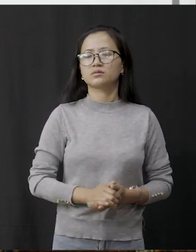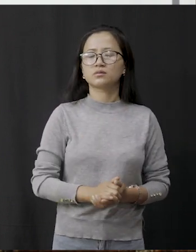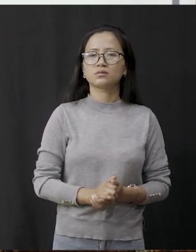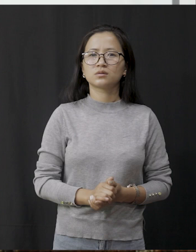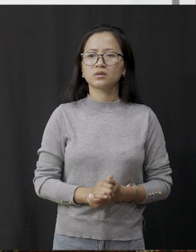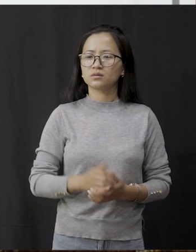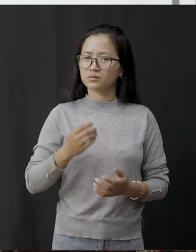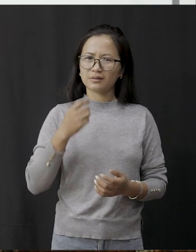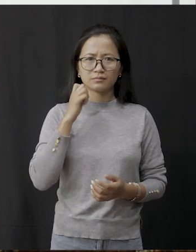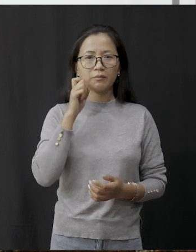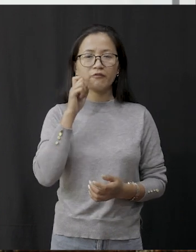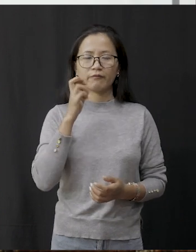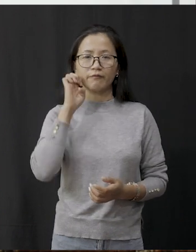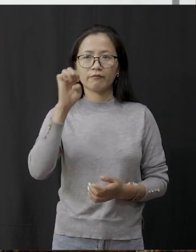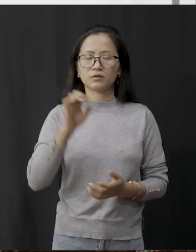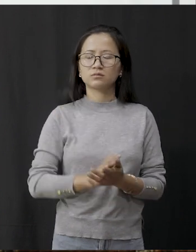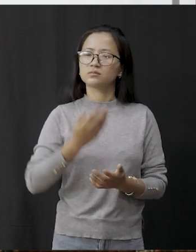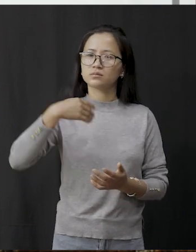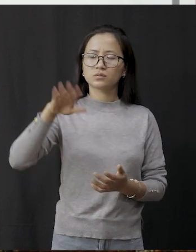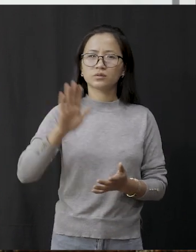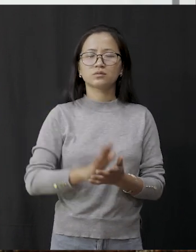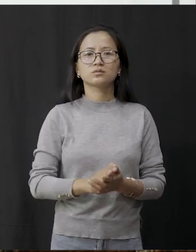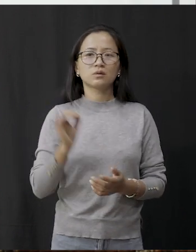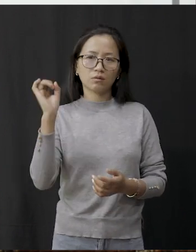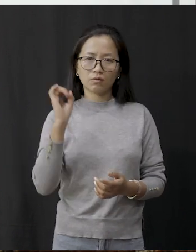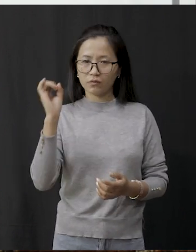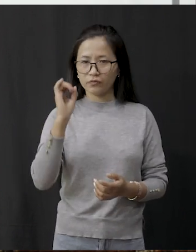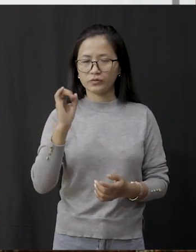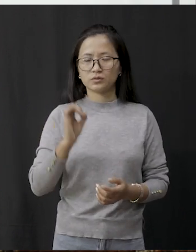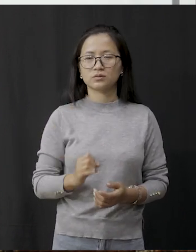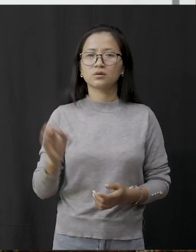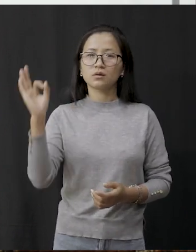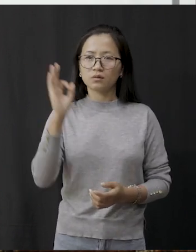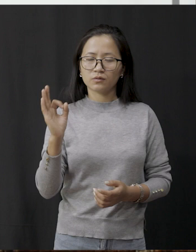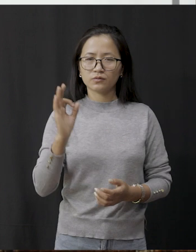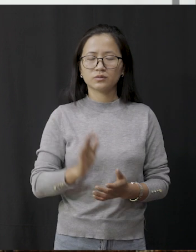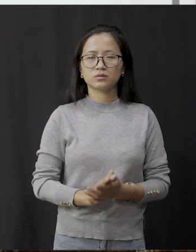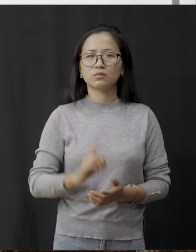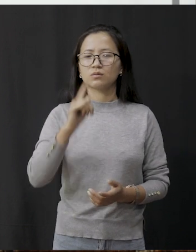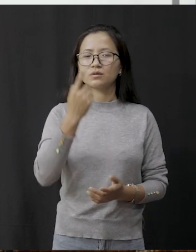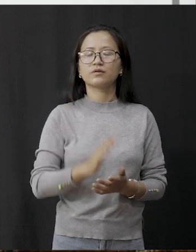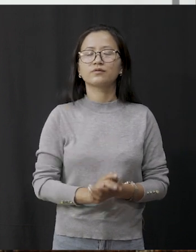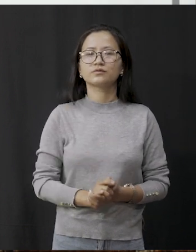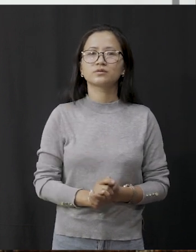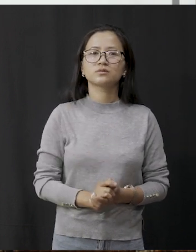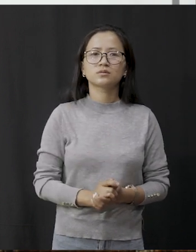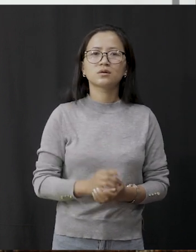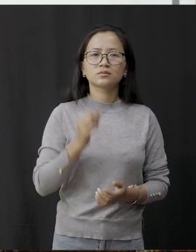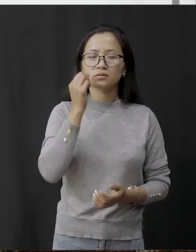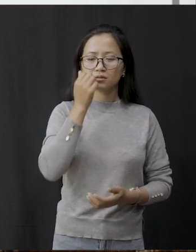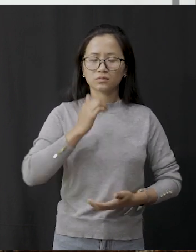is in office. Now students, one of the son asks, what is